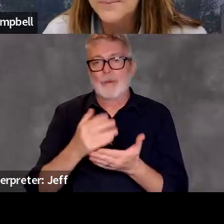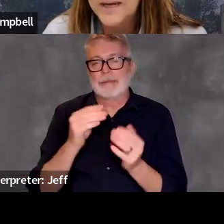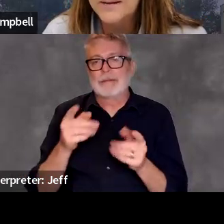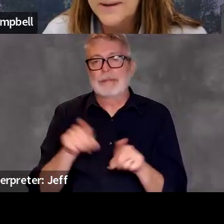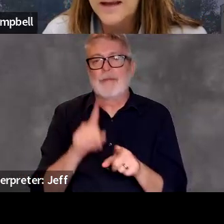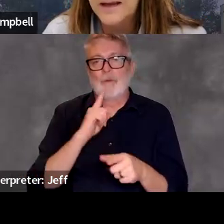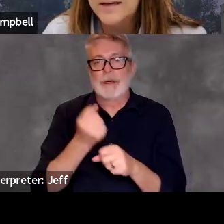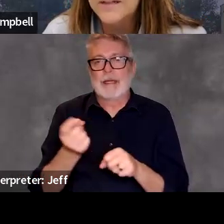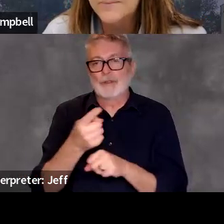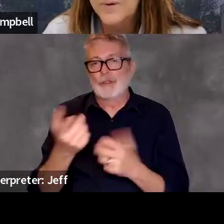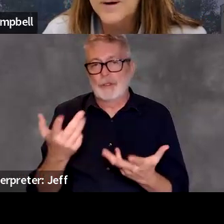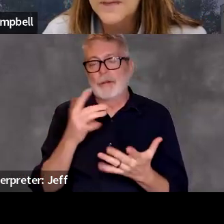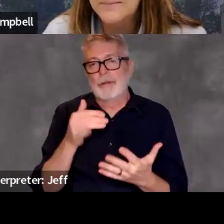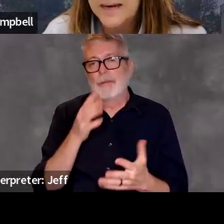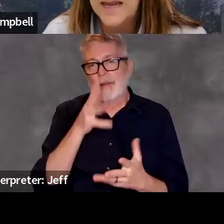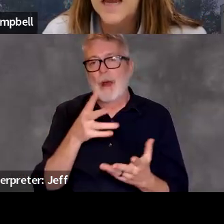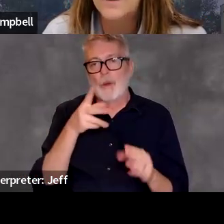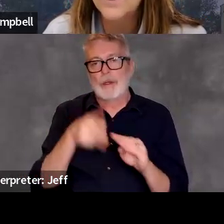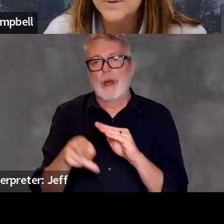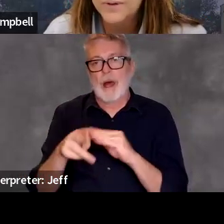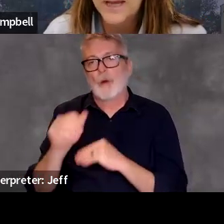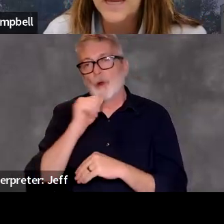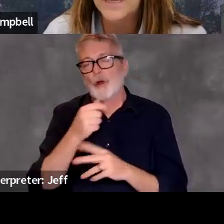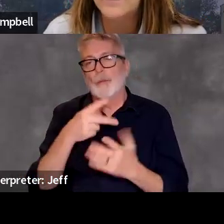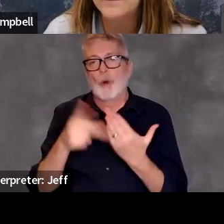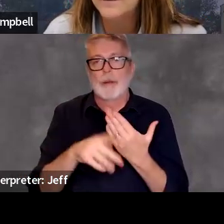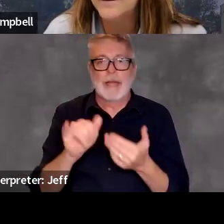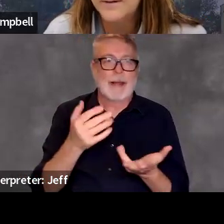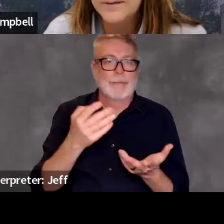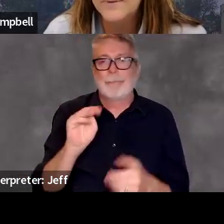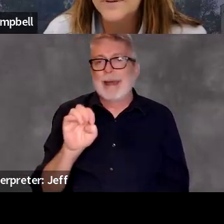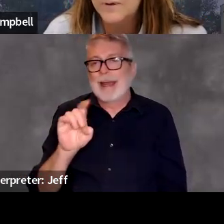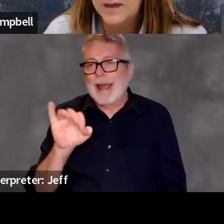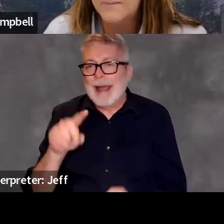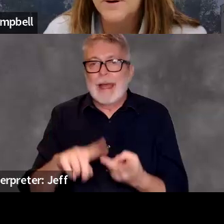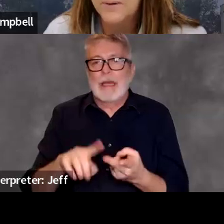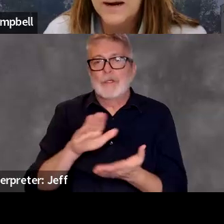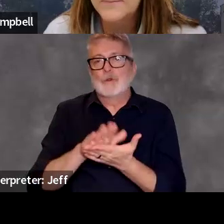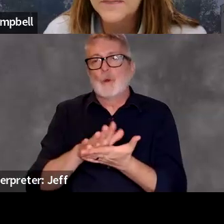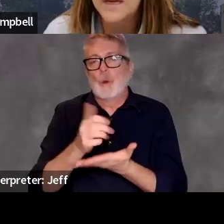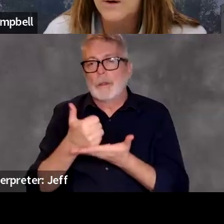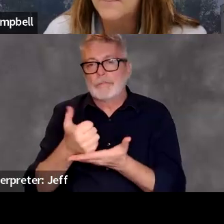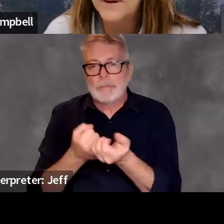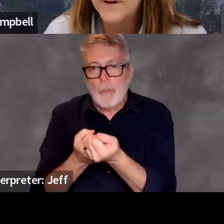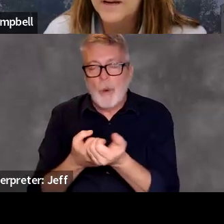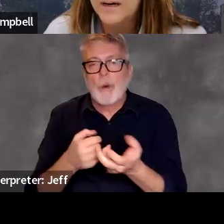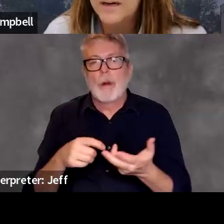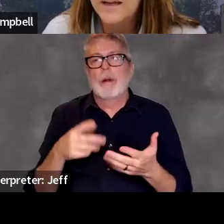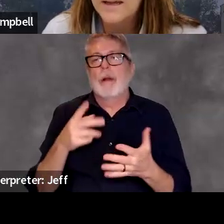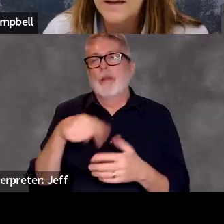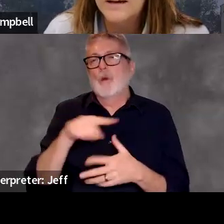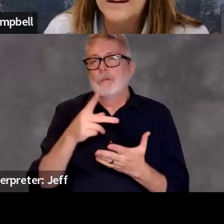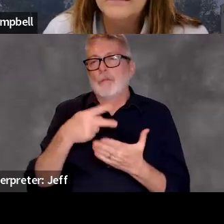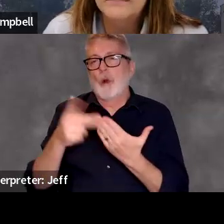that's inevitably going to be a cut to programs like Medicaid or school aid or some of those other programs that go up every